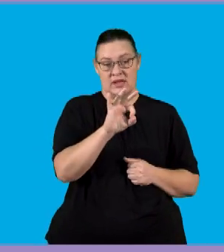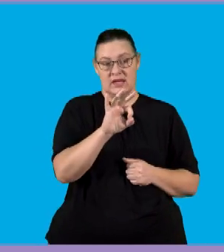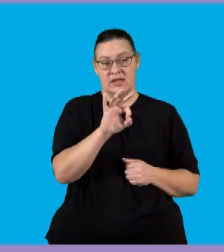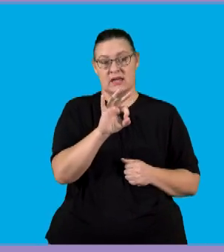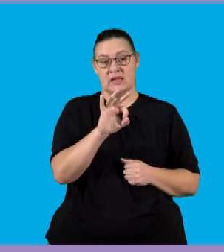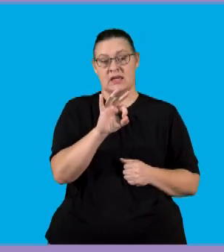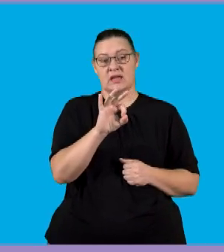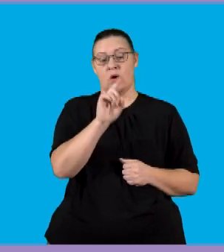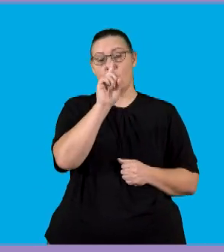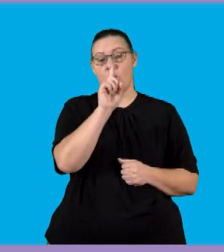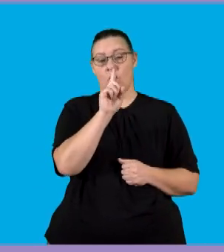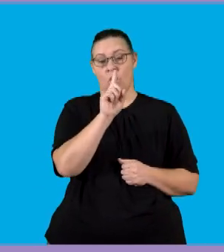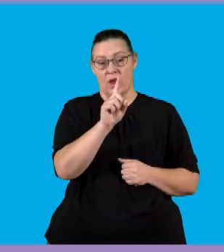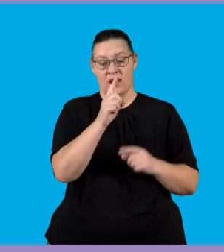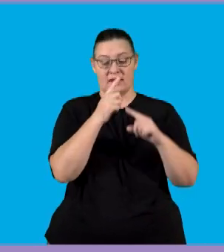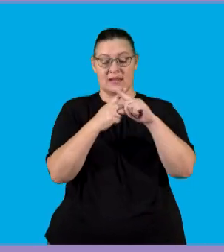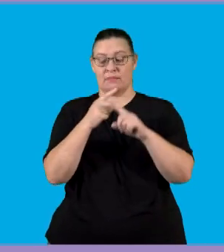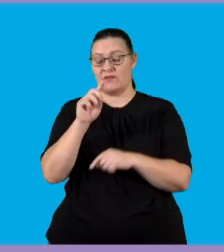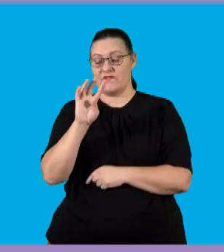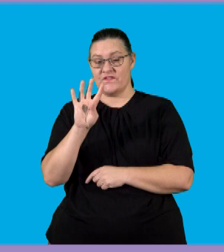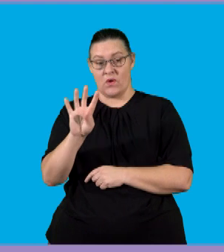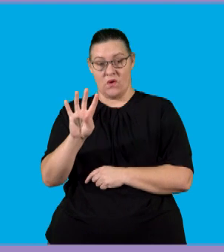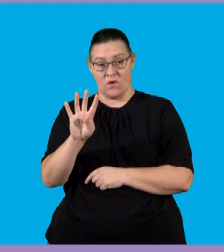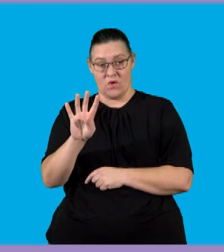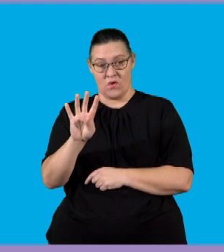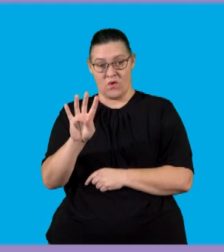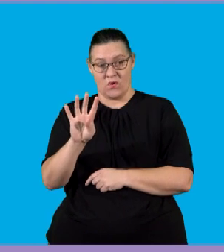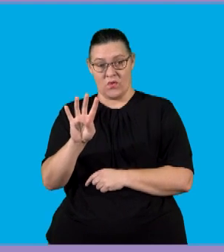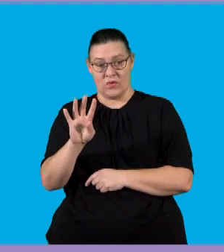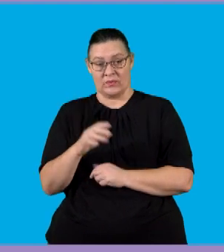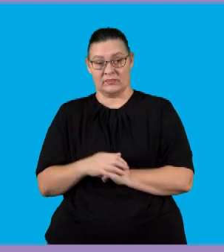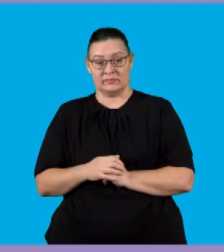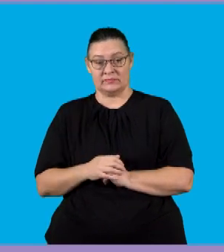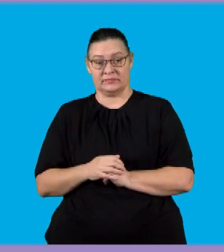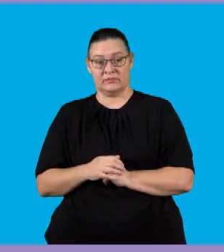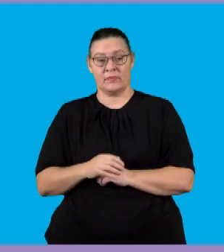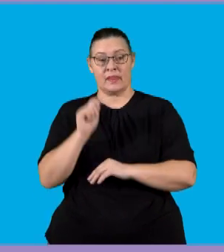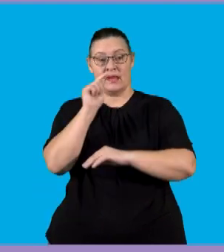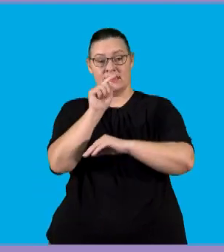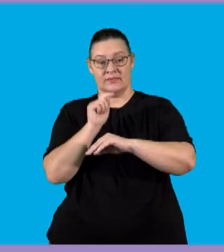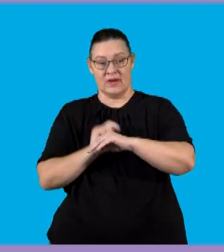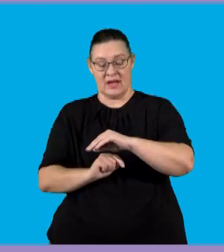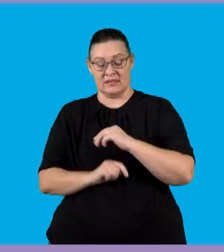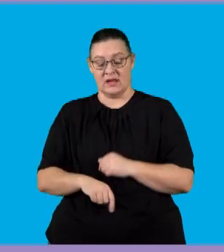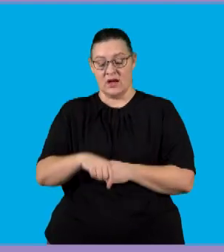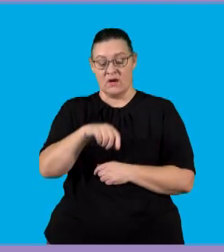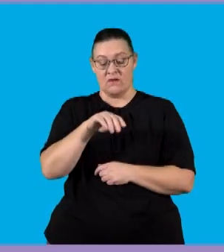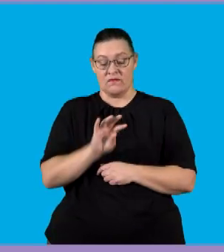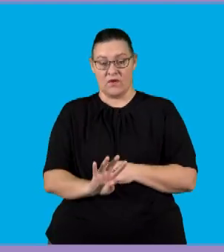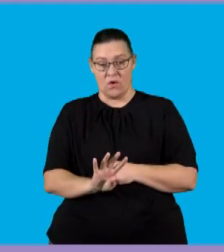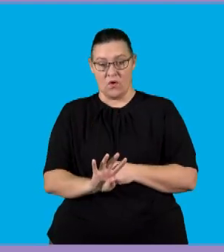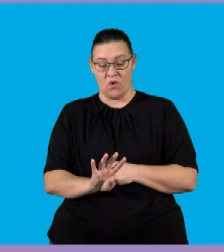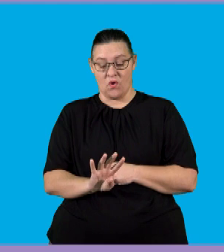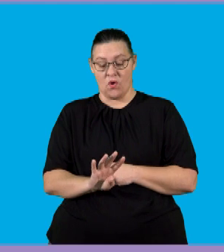that numerator 3 and we are going to make sure that those exponents multiply with each other. The same is going to be